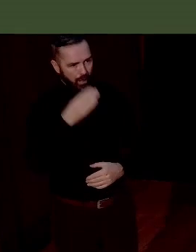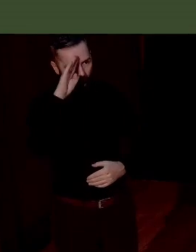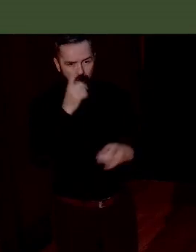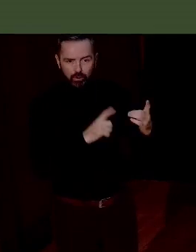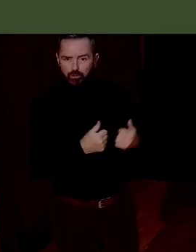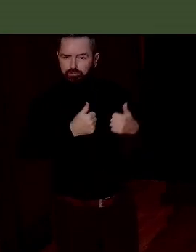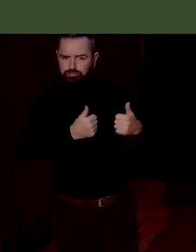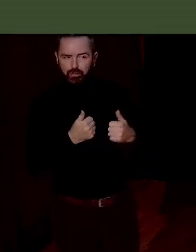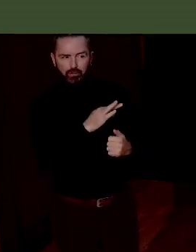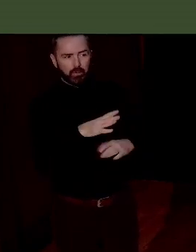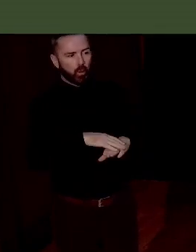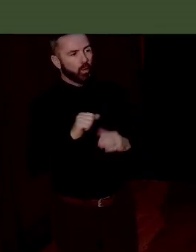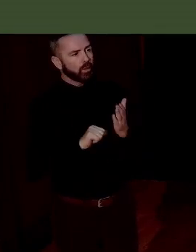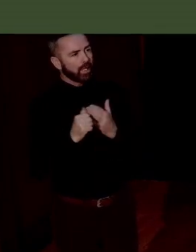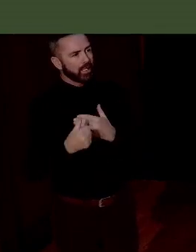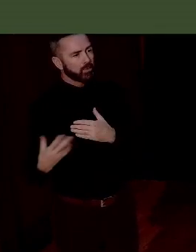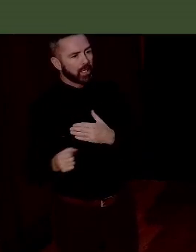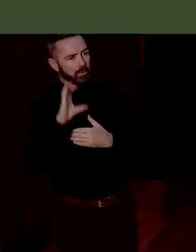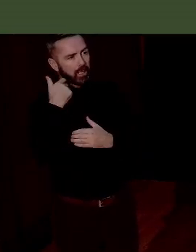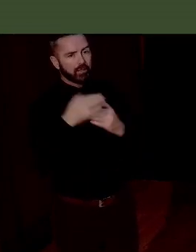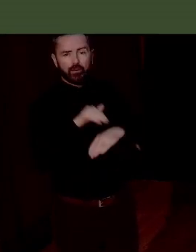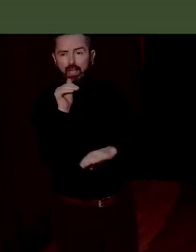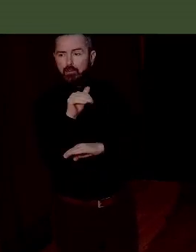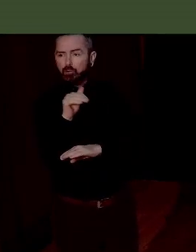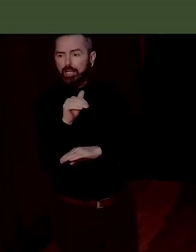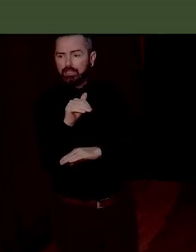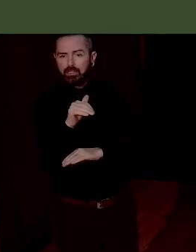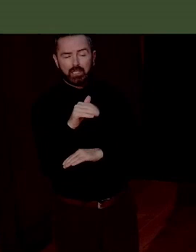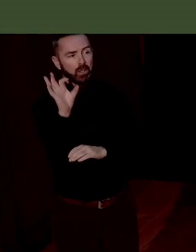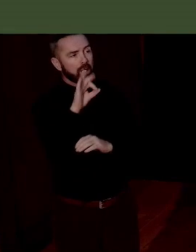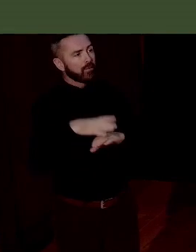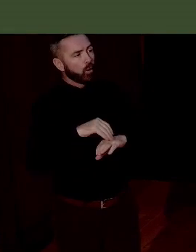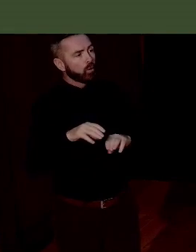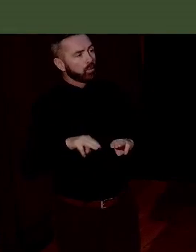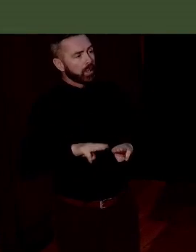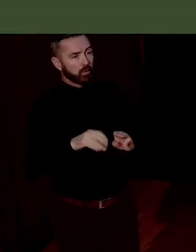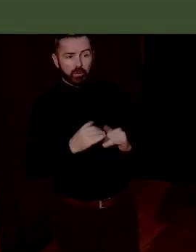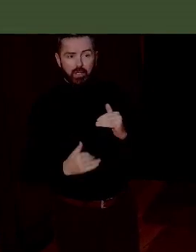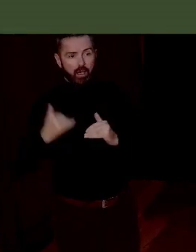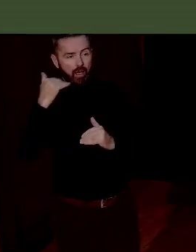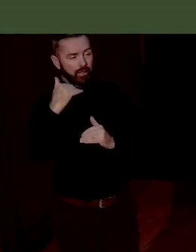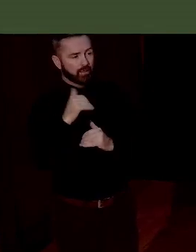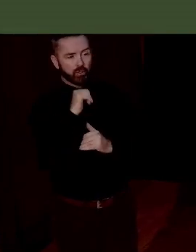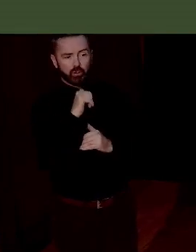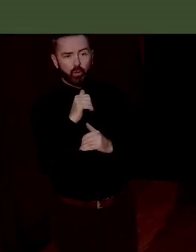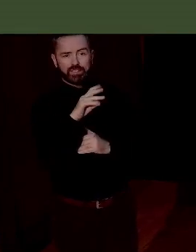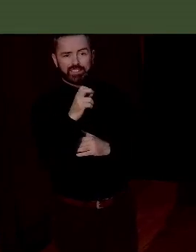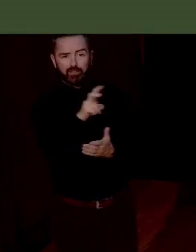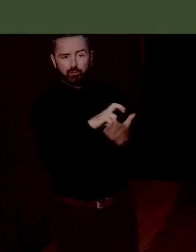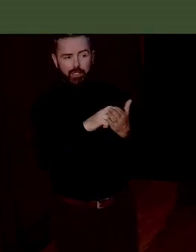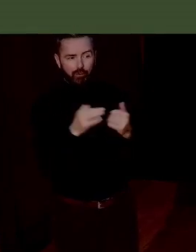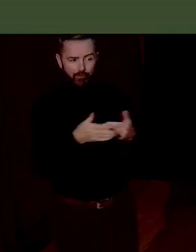extraordinarily well out of the old age pension. Because of emigration, the proportion of older people was high. The fact that there was no civil registration of births in